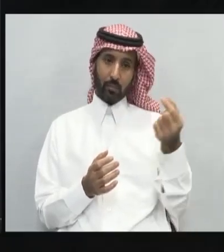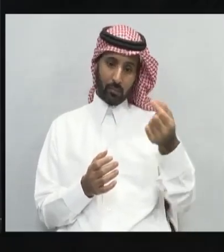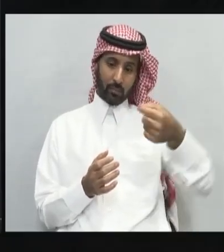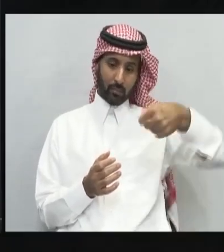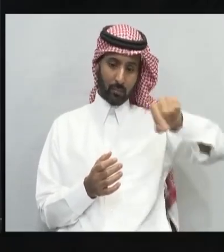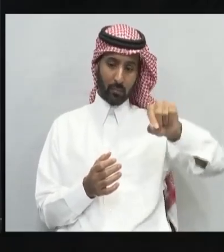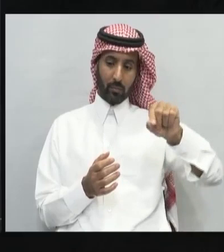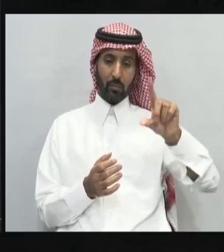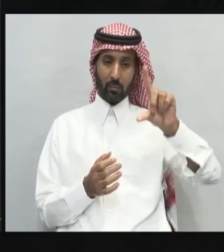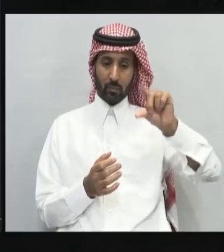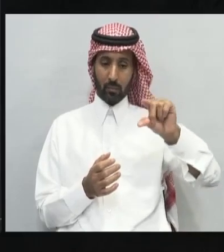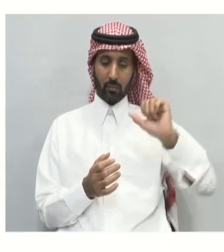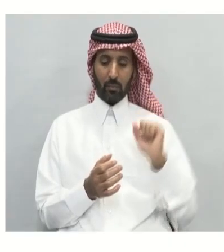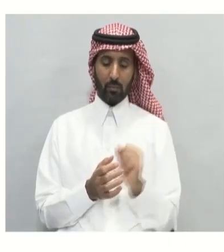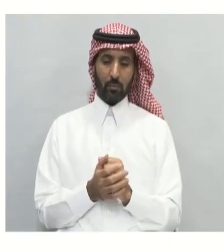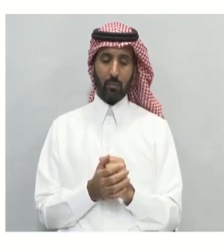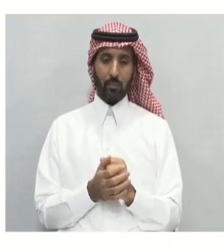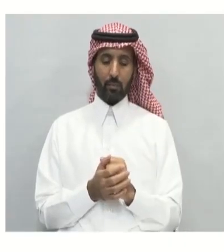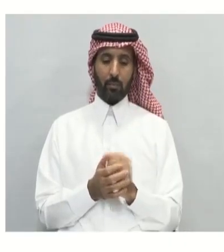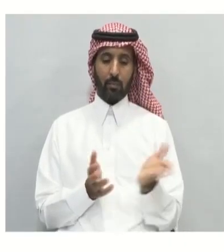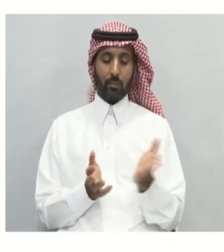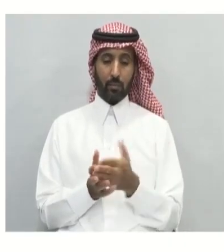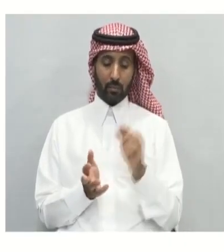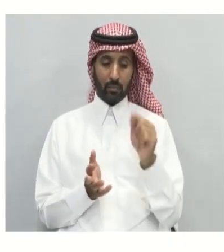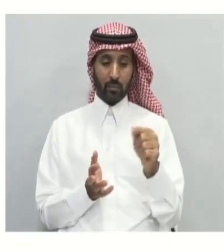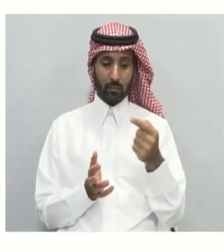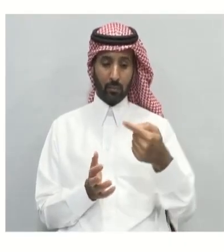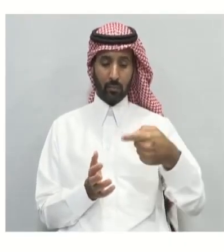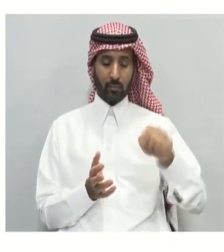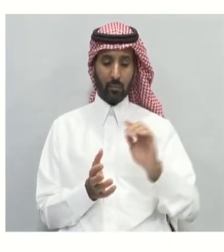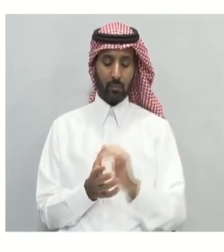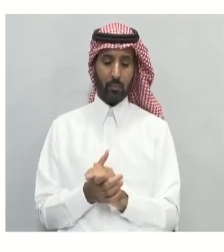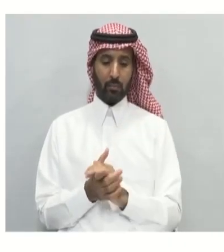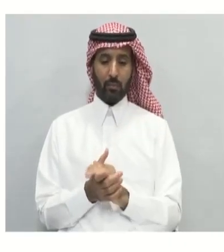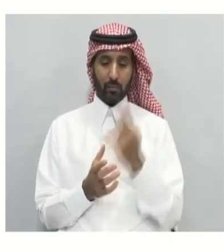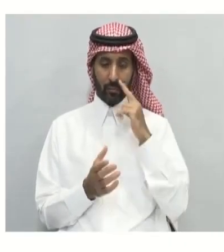comma and a small letter. So full stop,